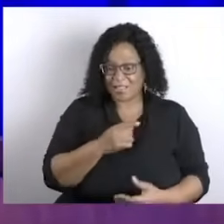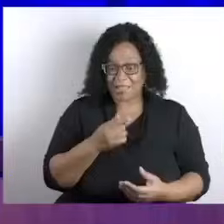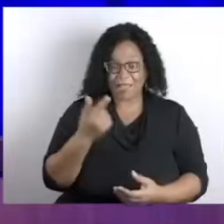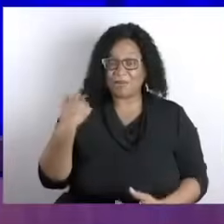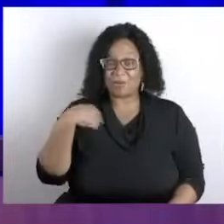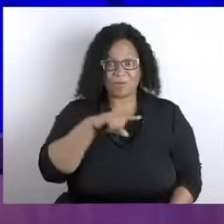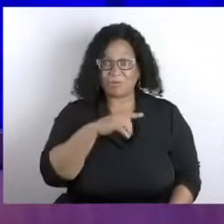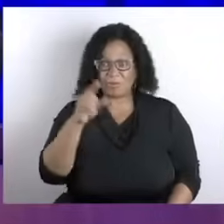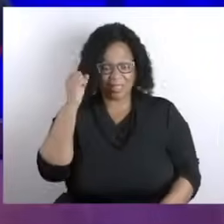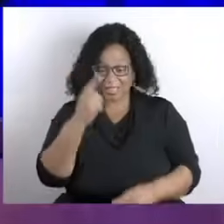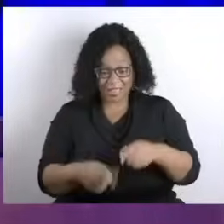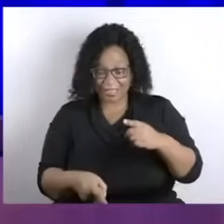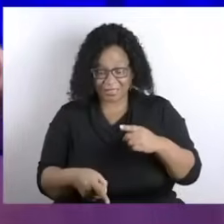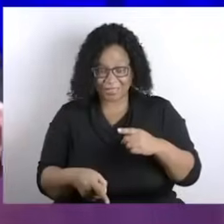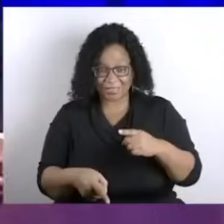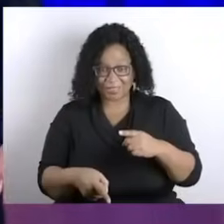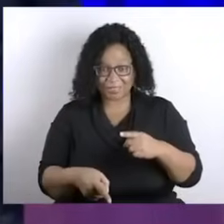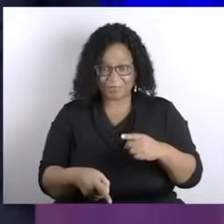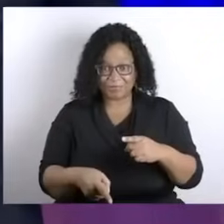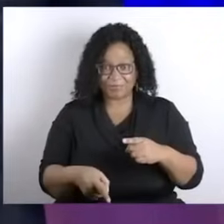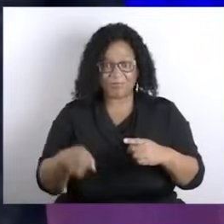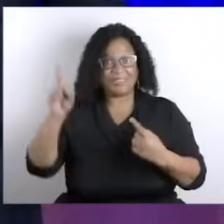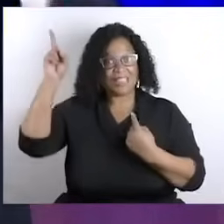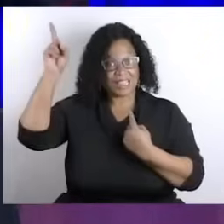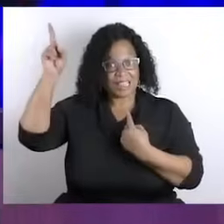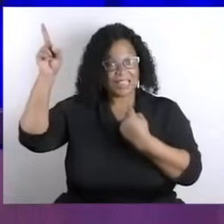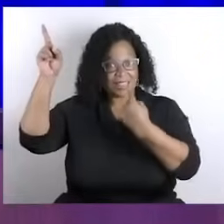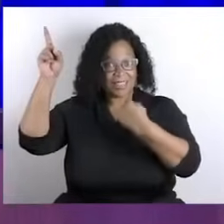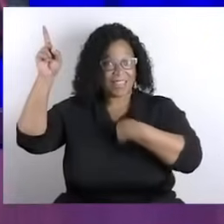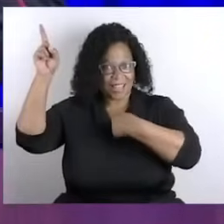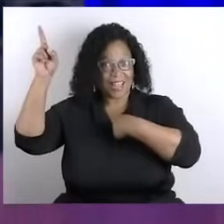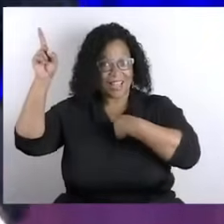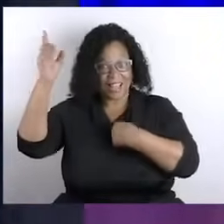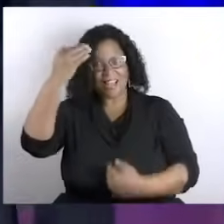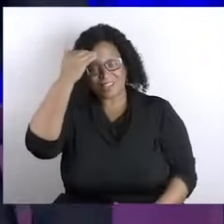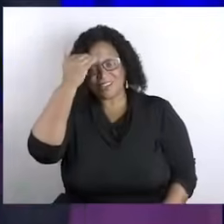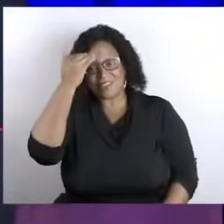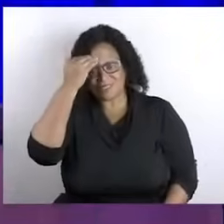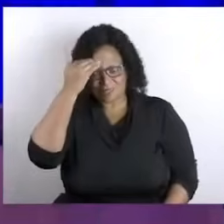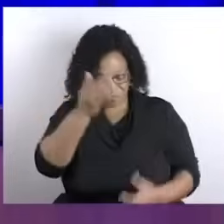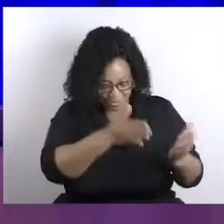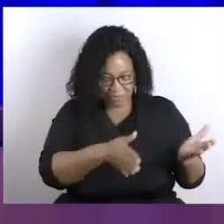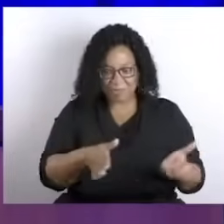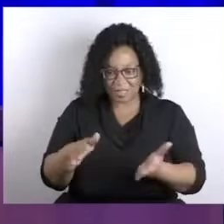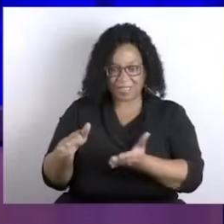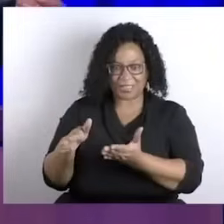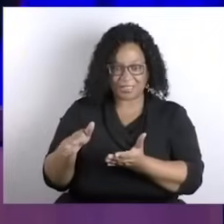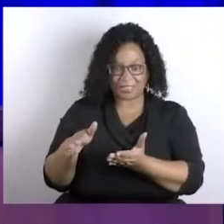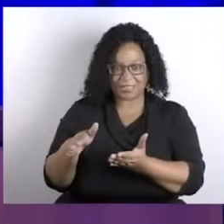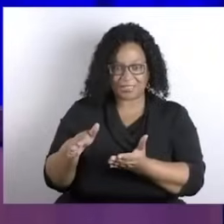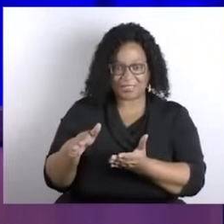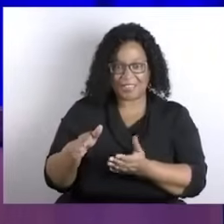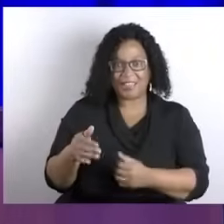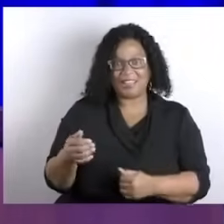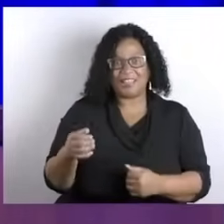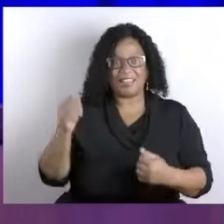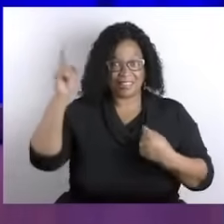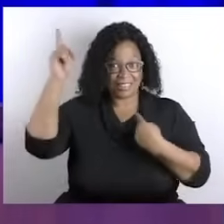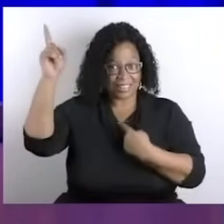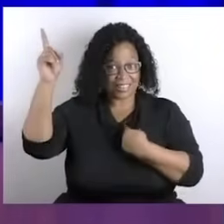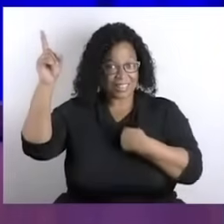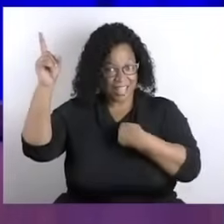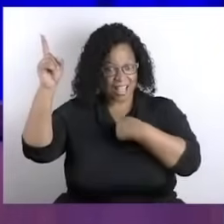ourselves. Oh, he says, I know the plans I have for you. I know the plans I have for you, and I'm